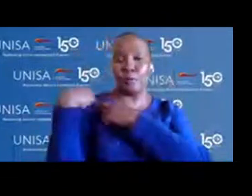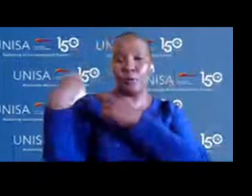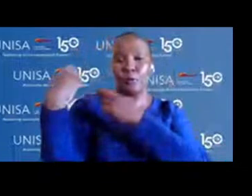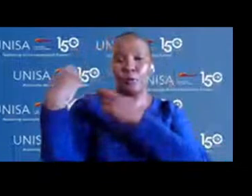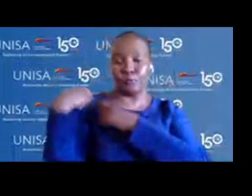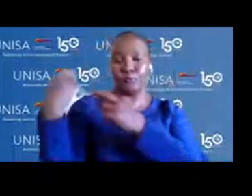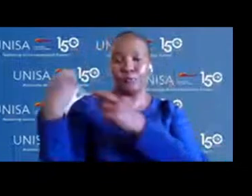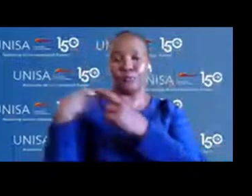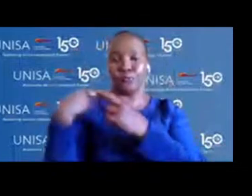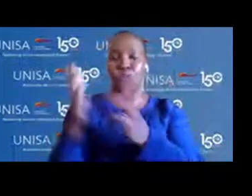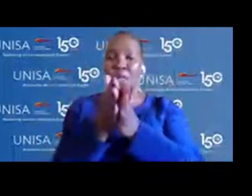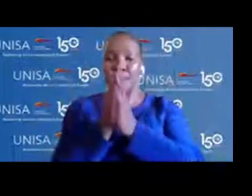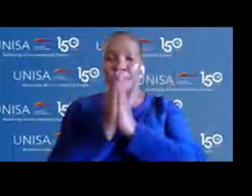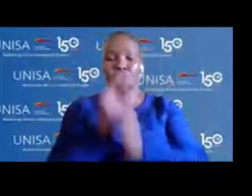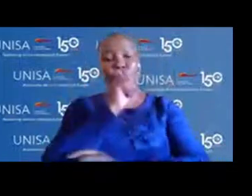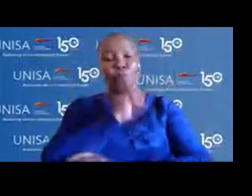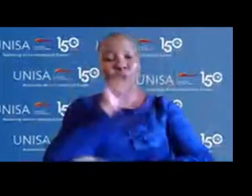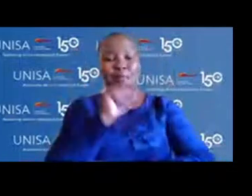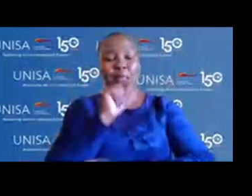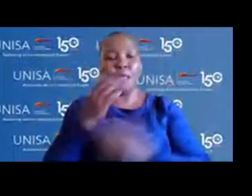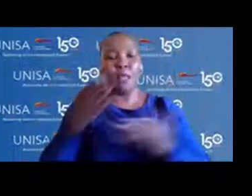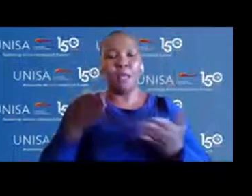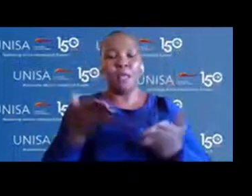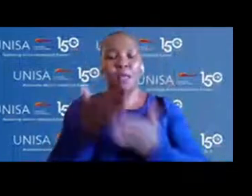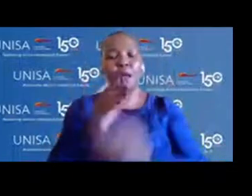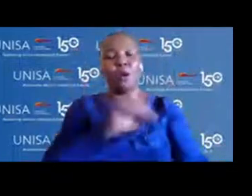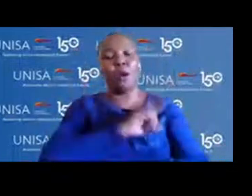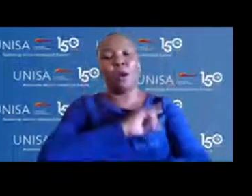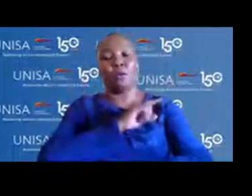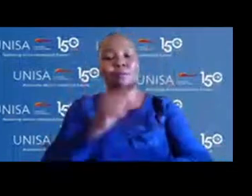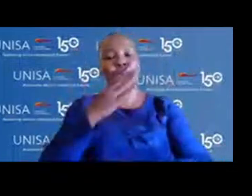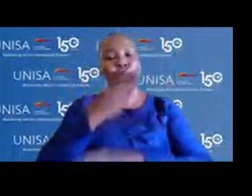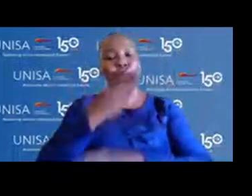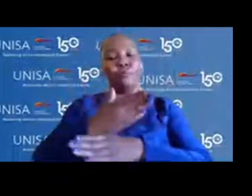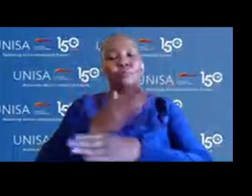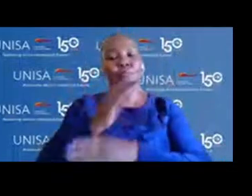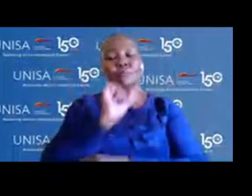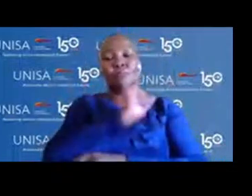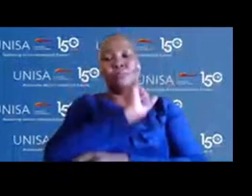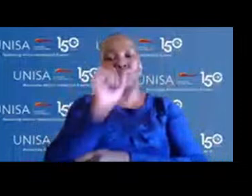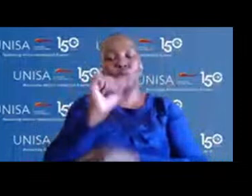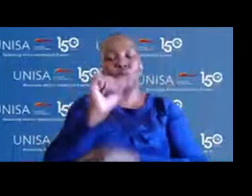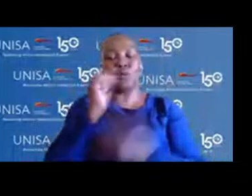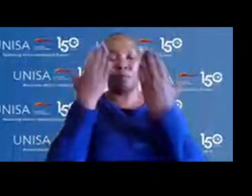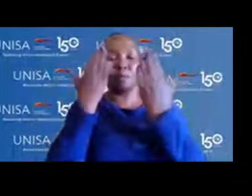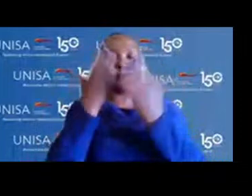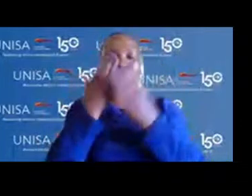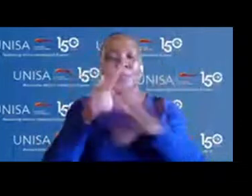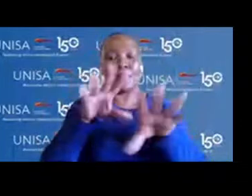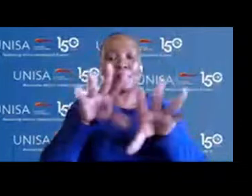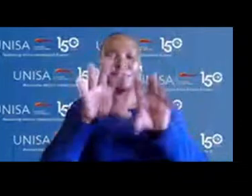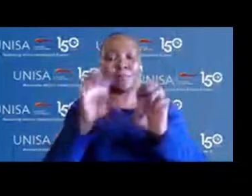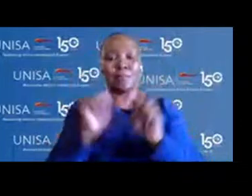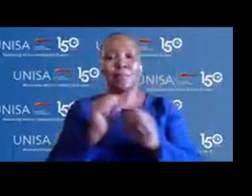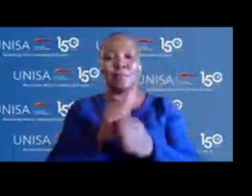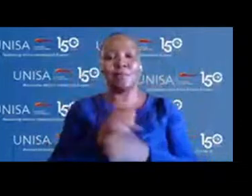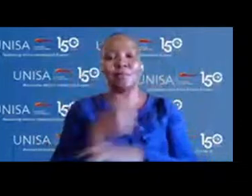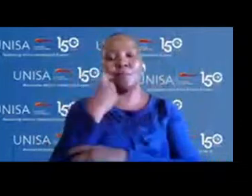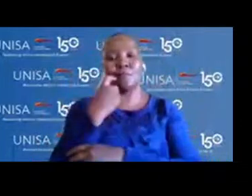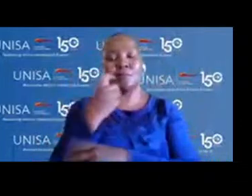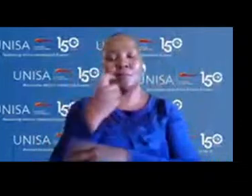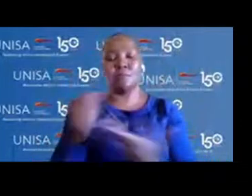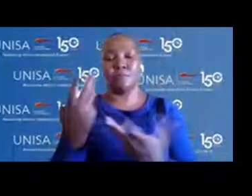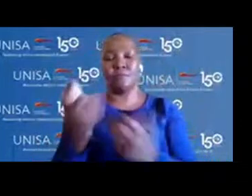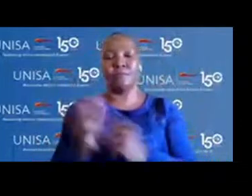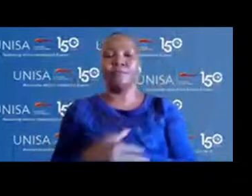or to use the service in order to make your studies and exams seamless.